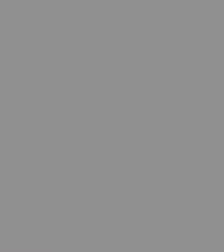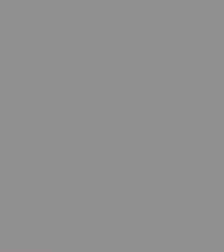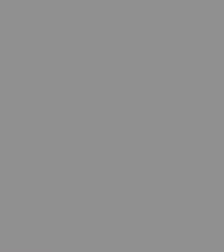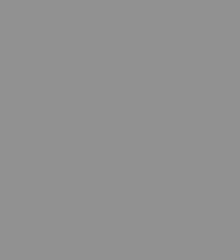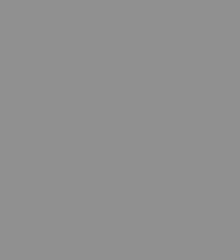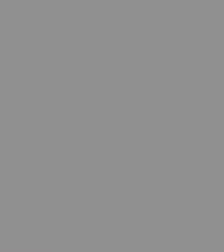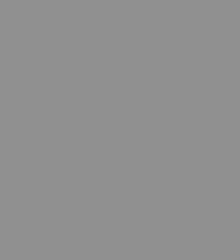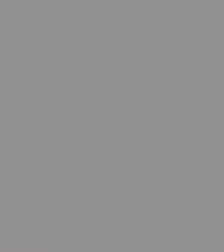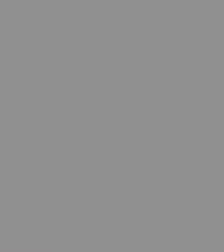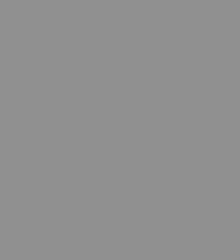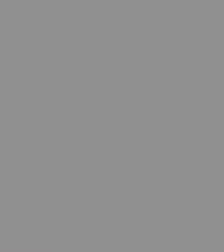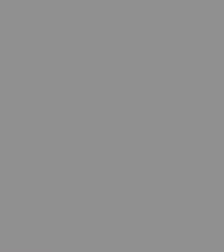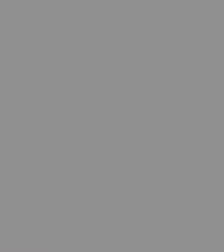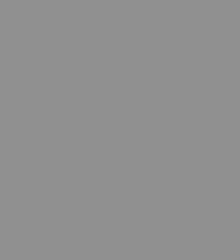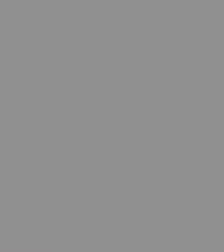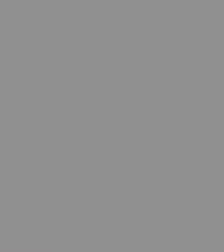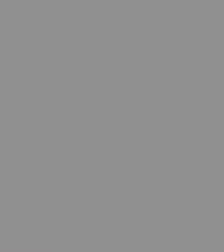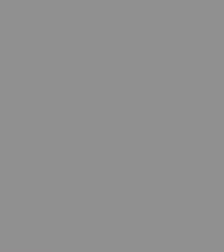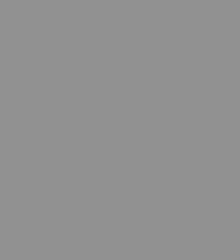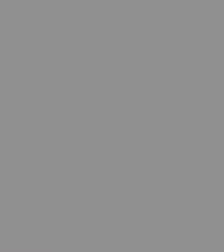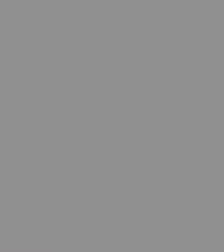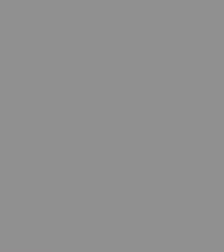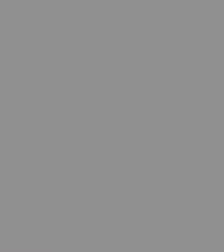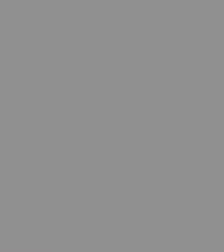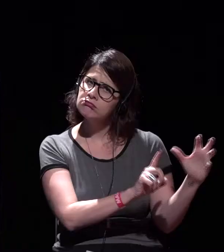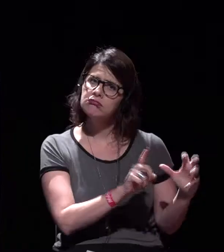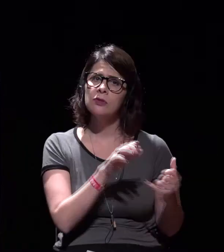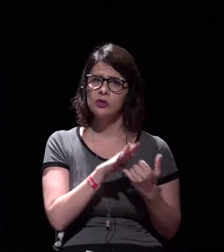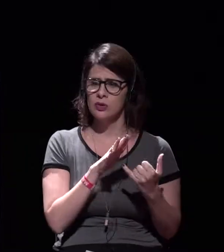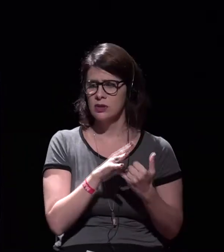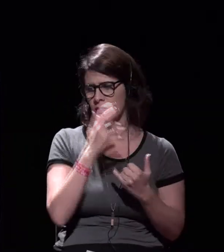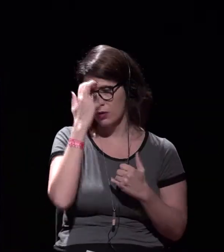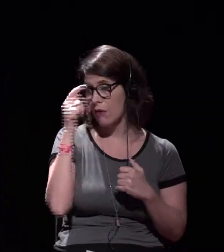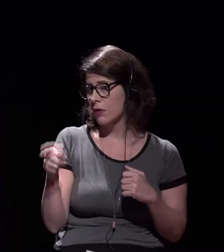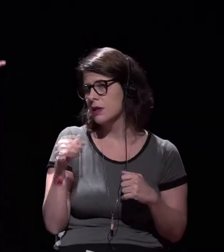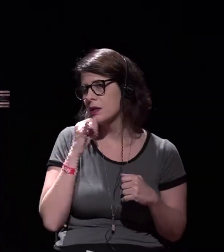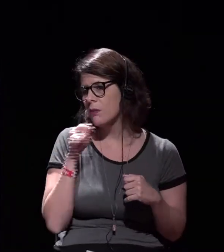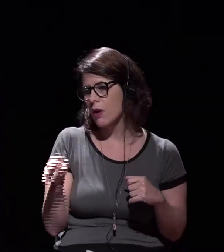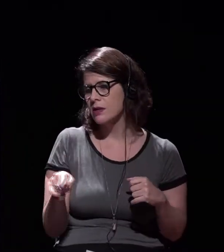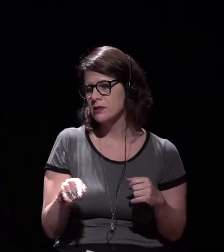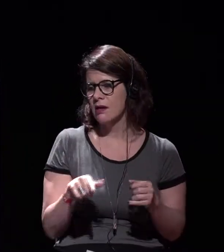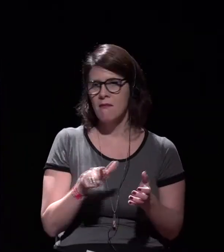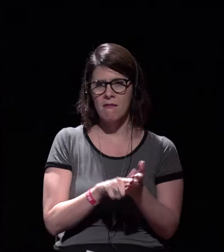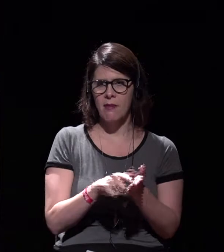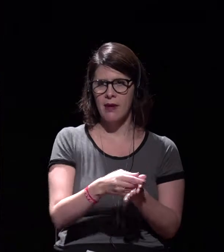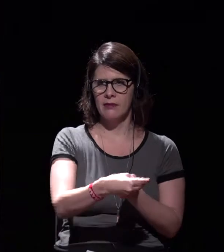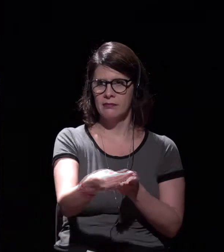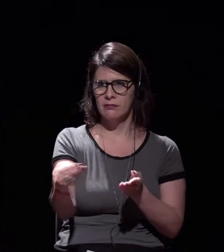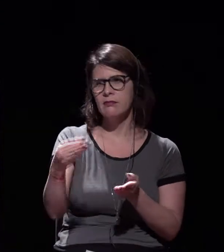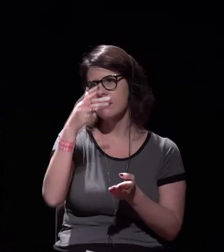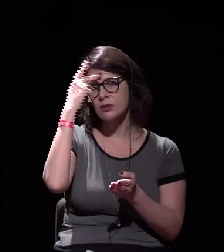cultural institutions. This is a pamphlet put together by students at CSM, some of them ex-students of